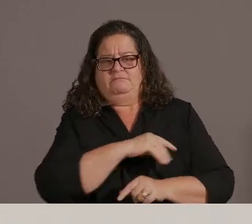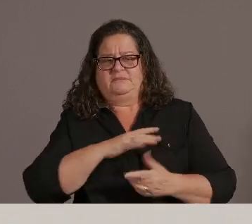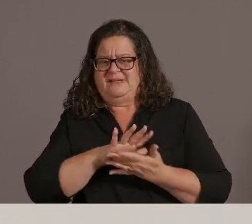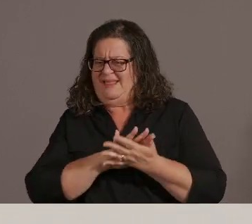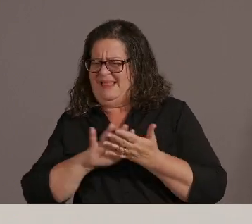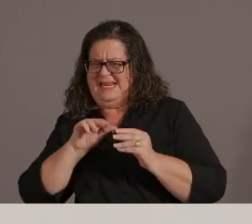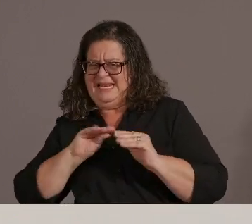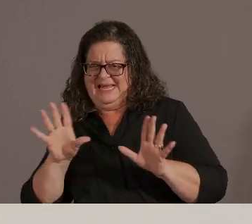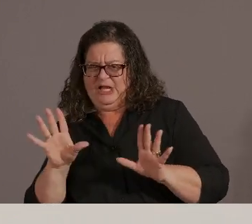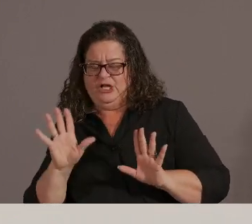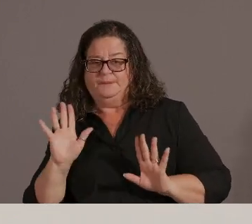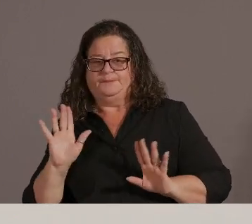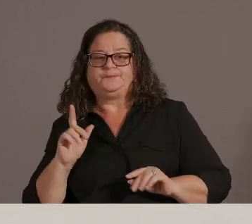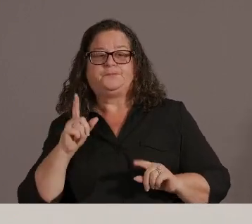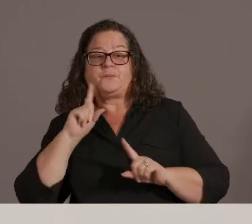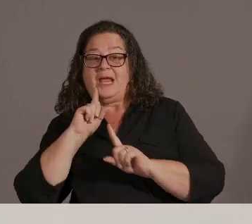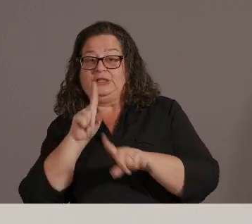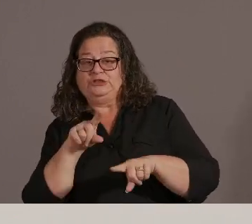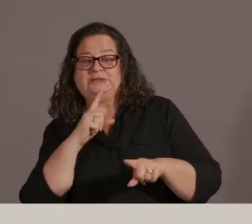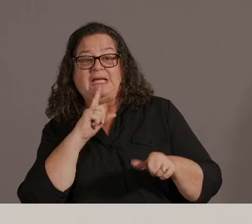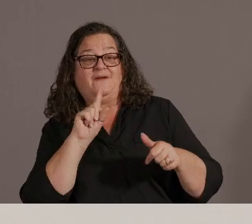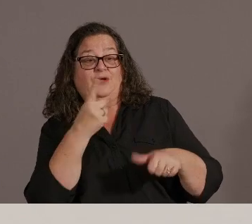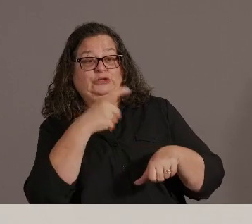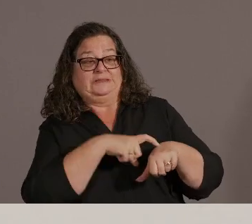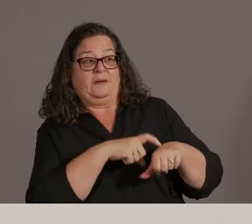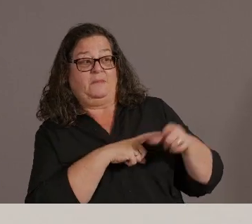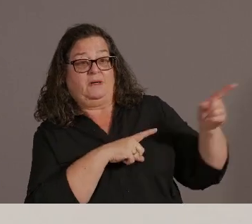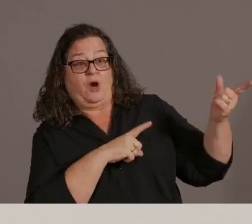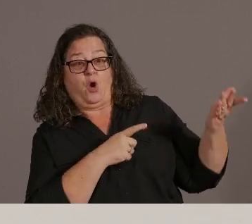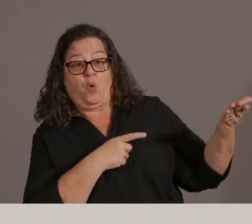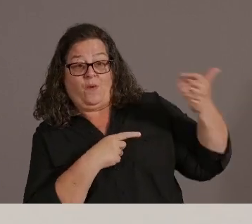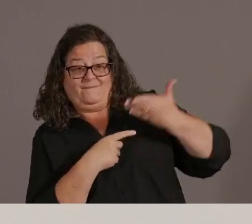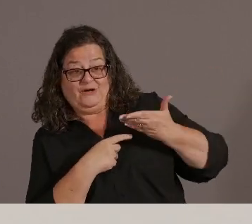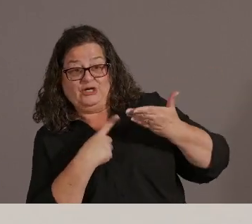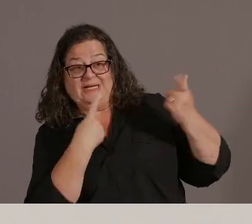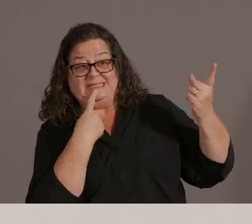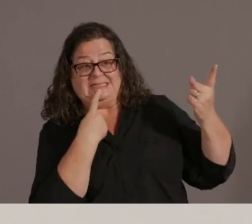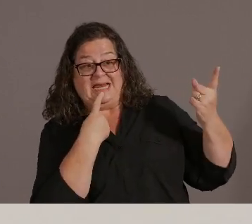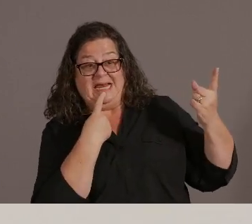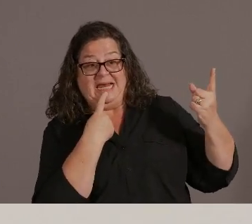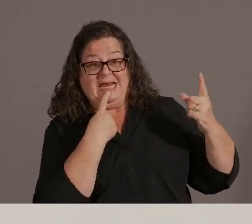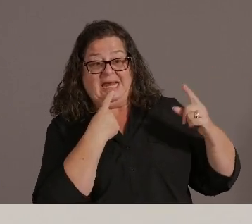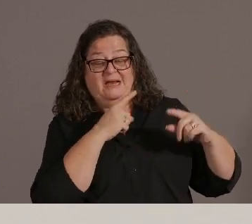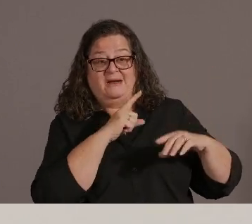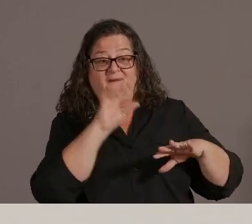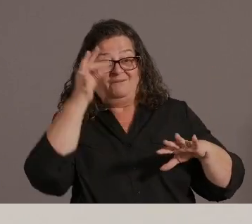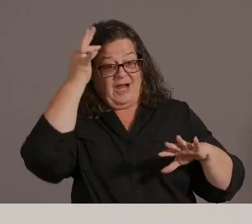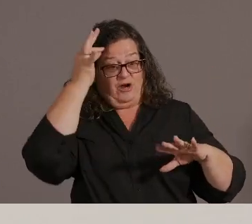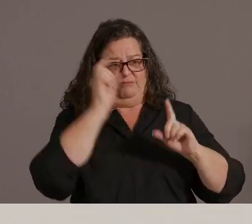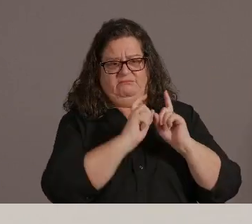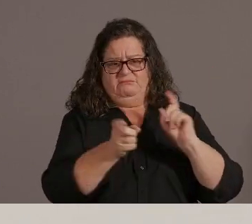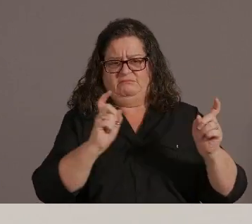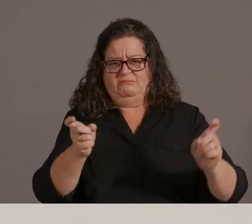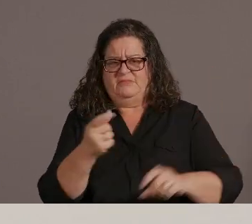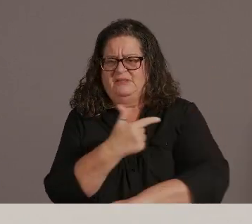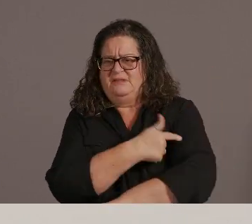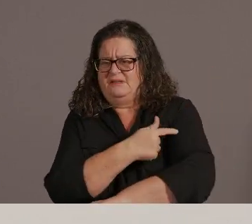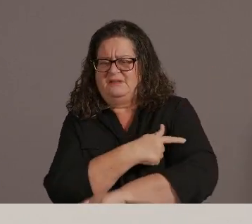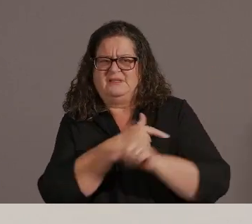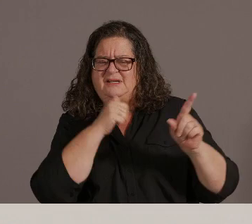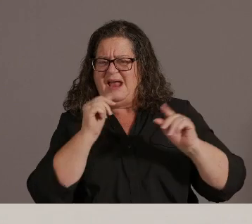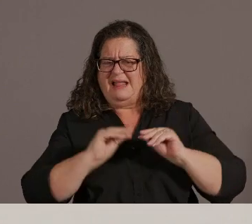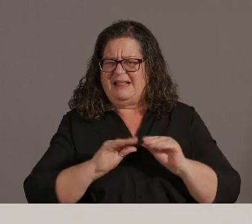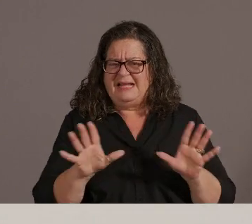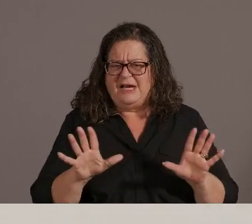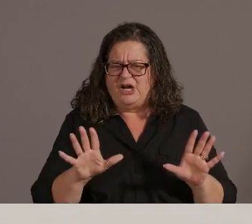federally allocated doses. What we weren't clear is if those stayed federally allocated doses or if they would eventually come out of the